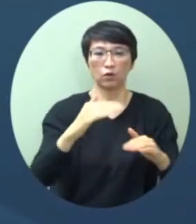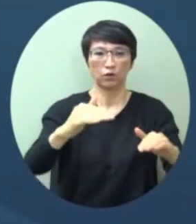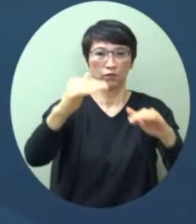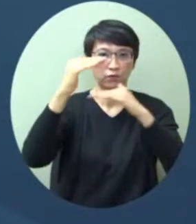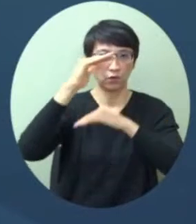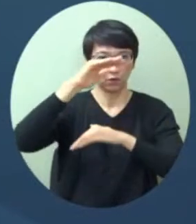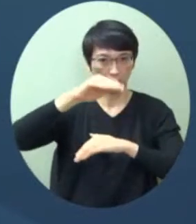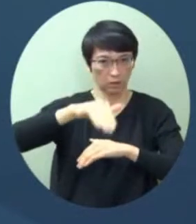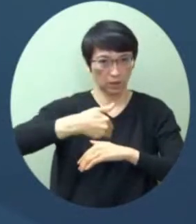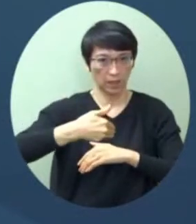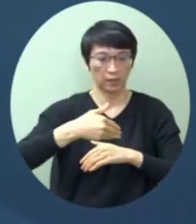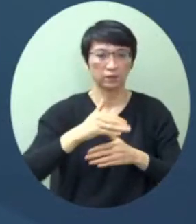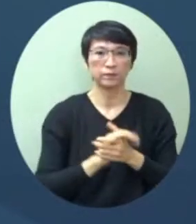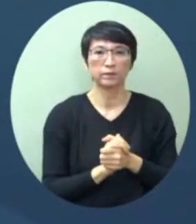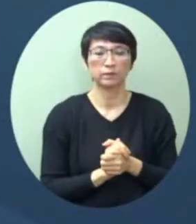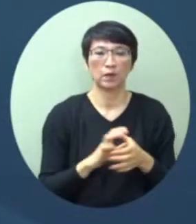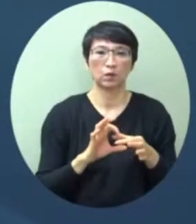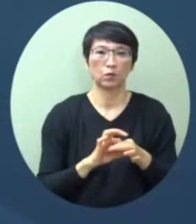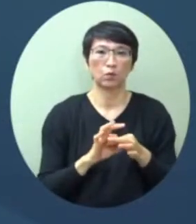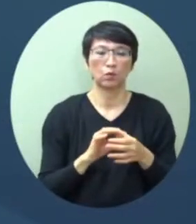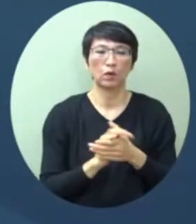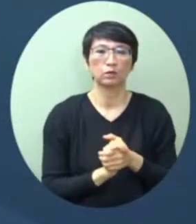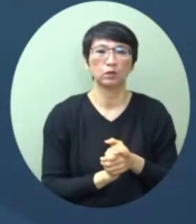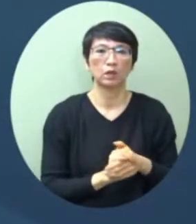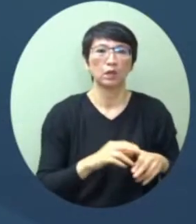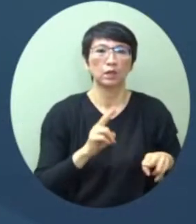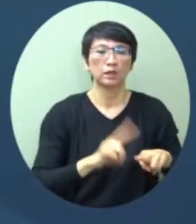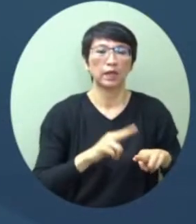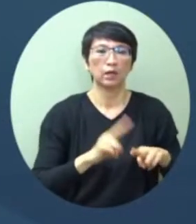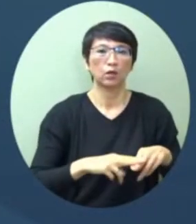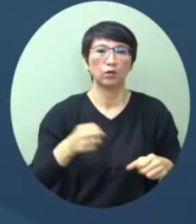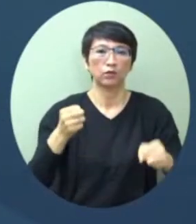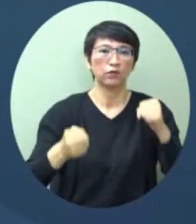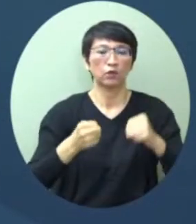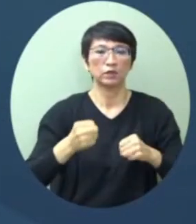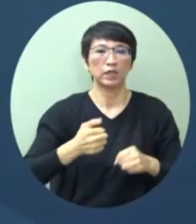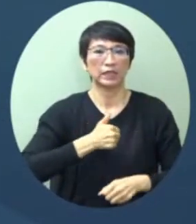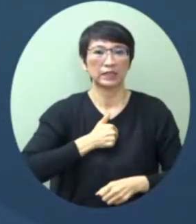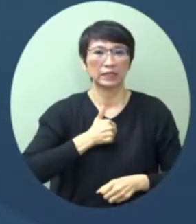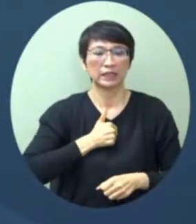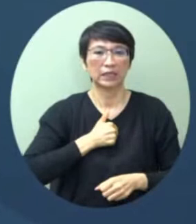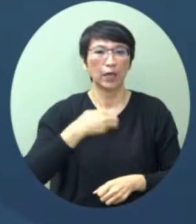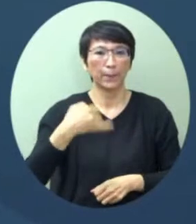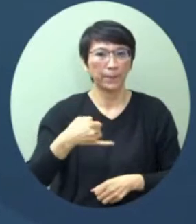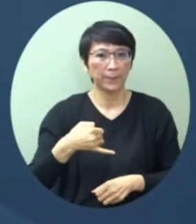Now, Mr. Frank Chen may tell you more later today